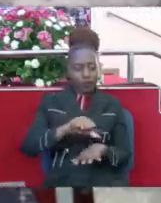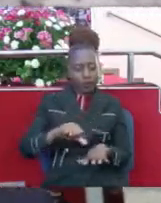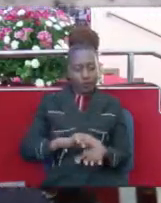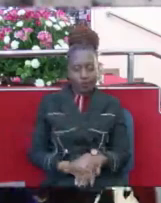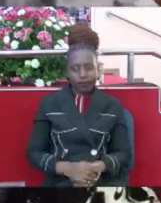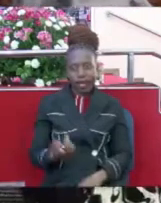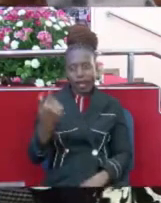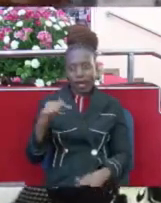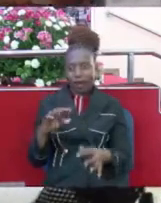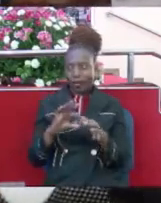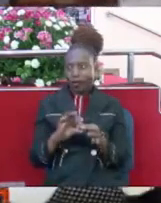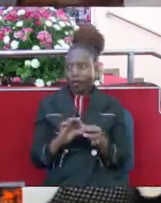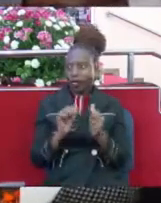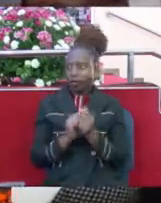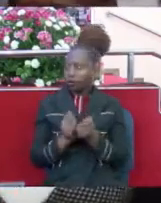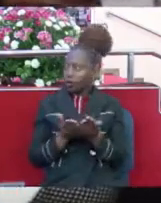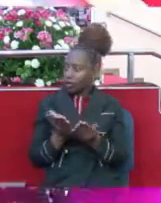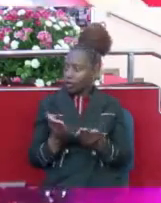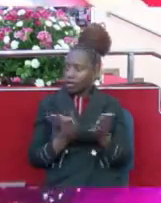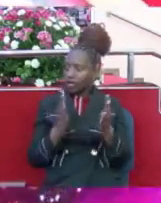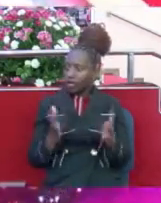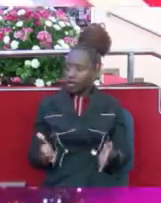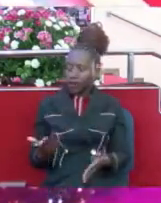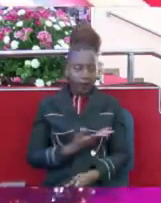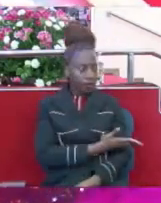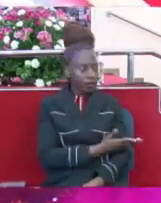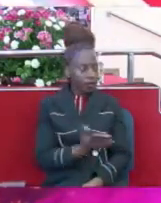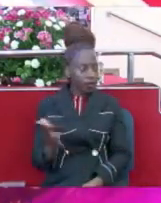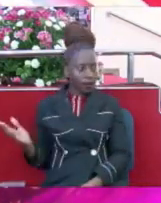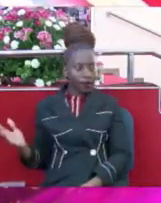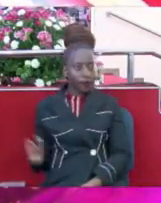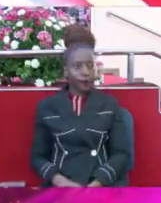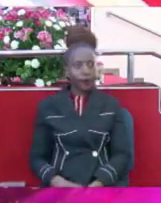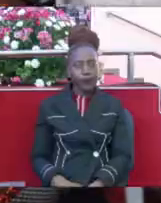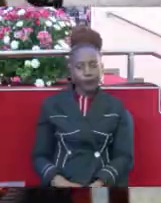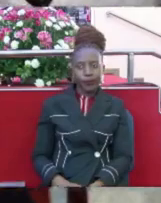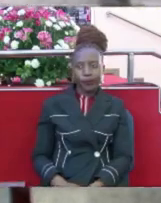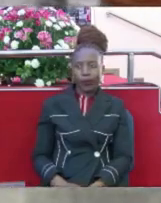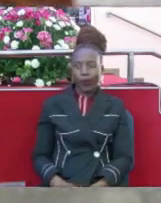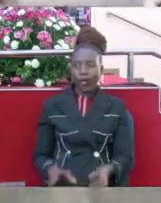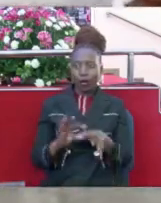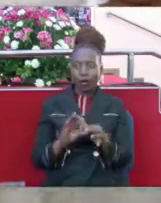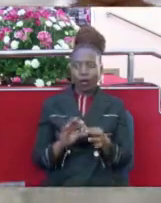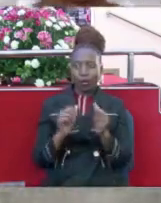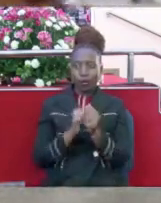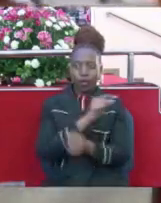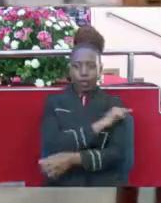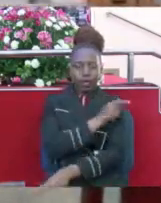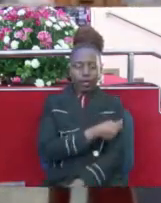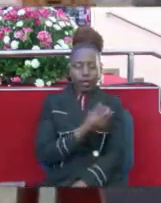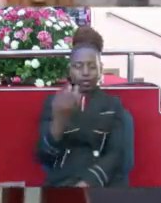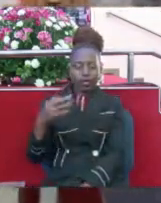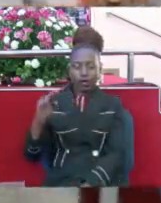with someone. Come and connect to the grace of this house for the double portion